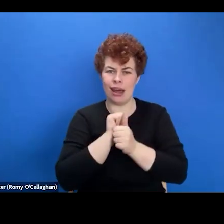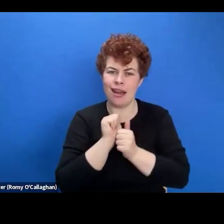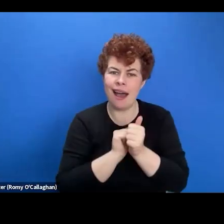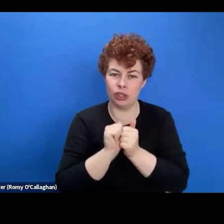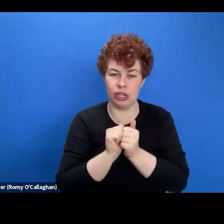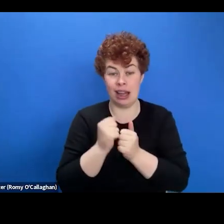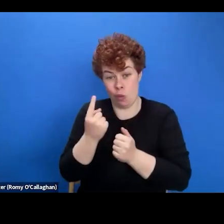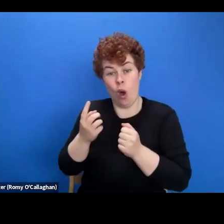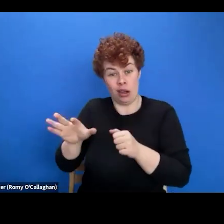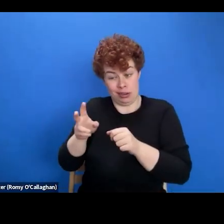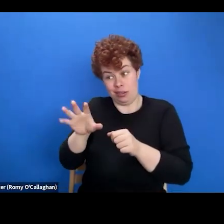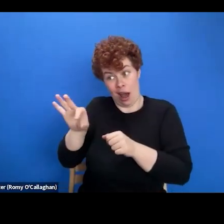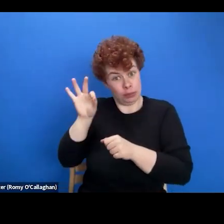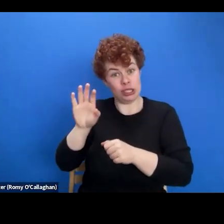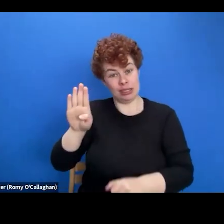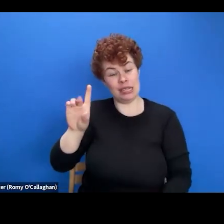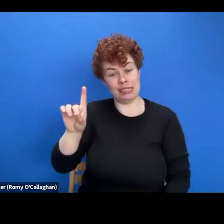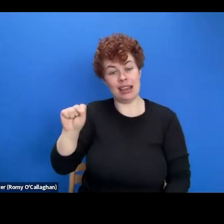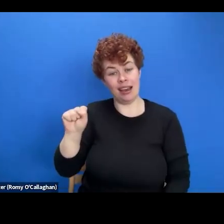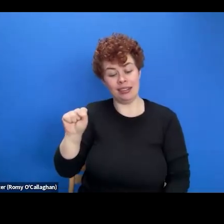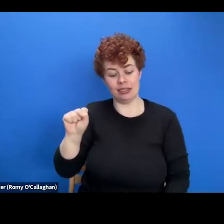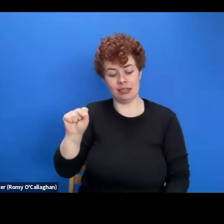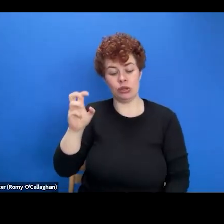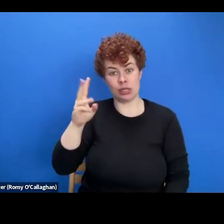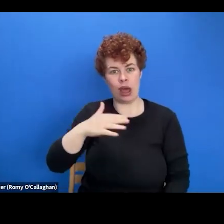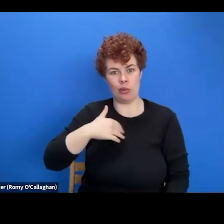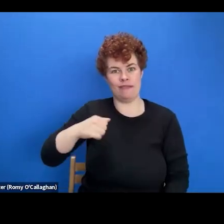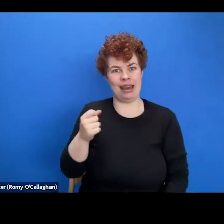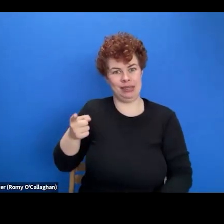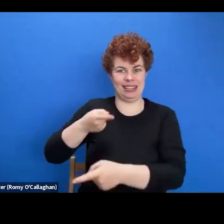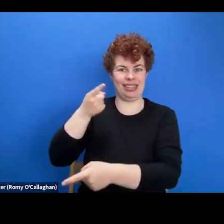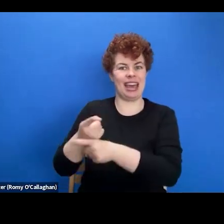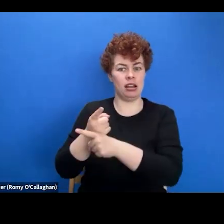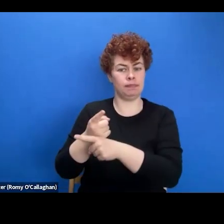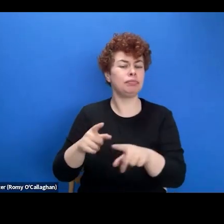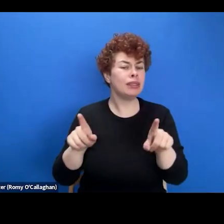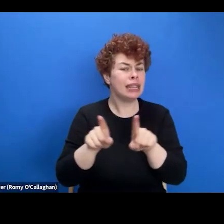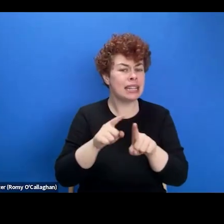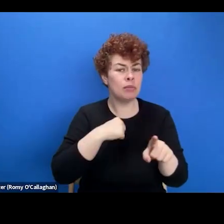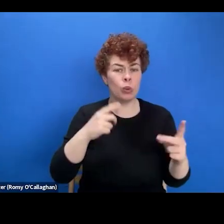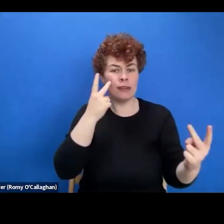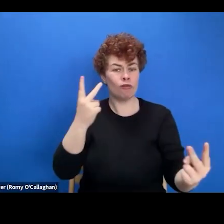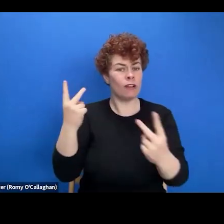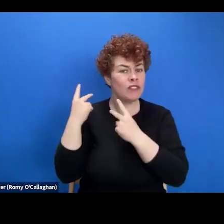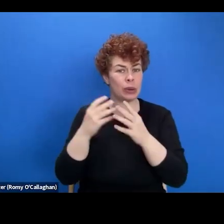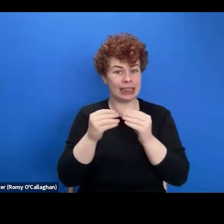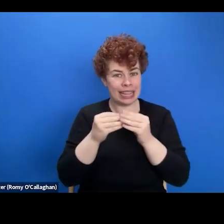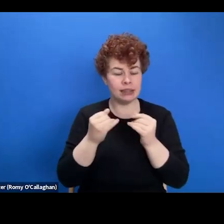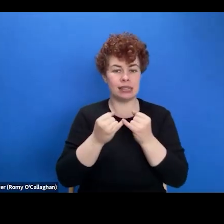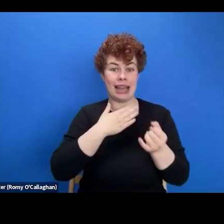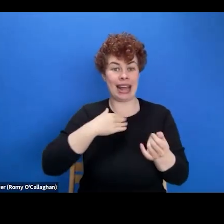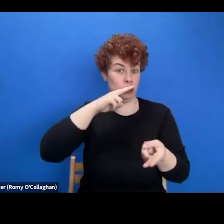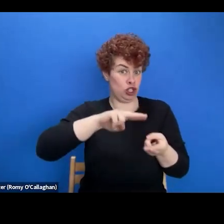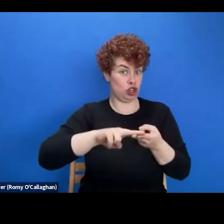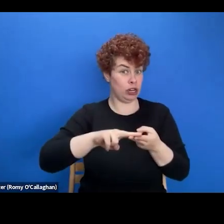of them. So that's one of the things that we've kind of kept in there. We've also been reviewing things to do like our insurance,